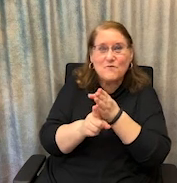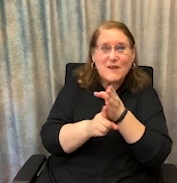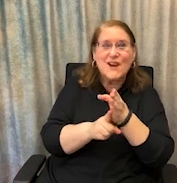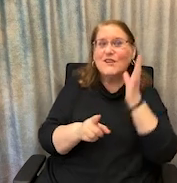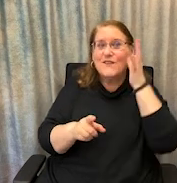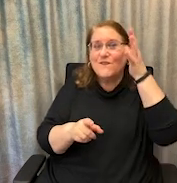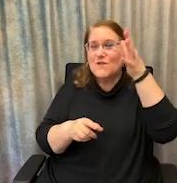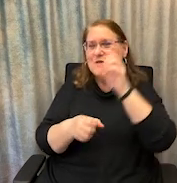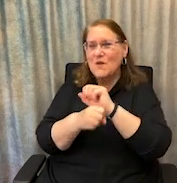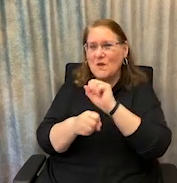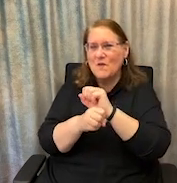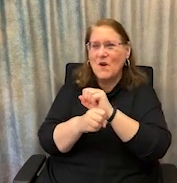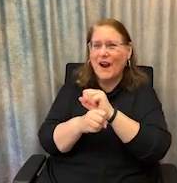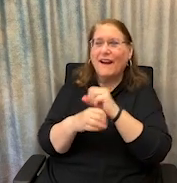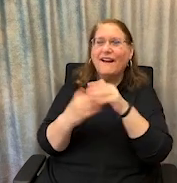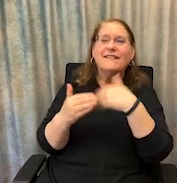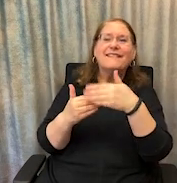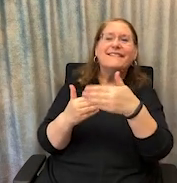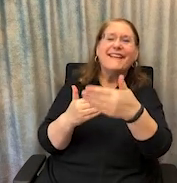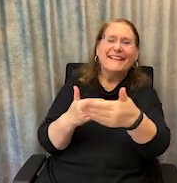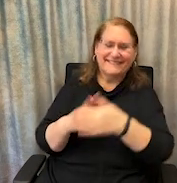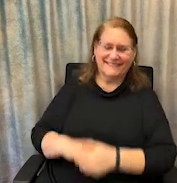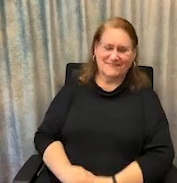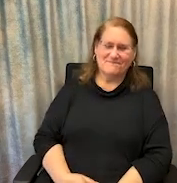and next future work goes. So